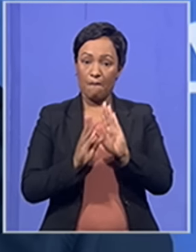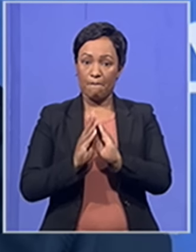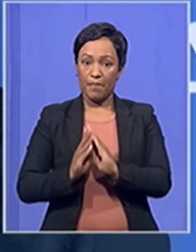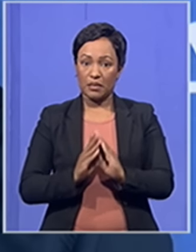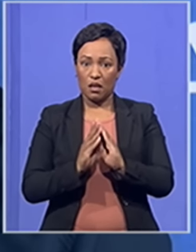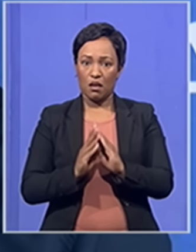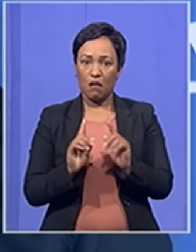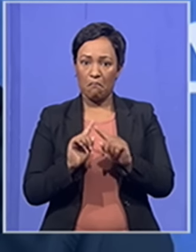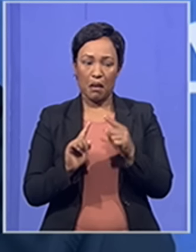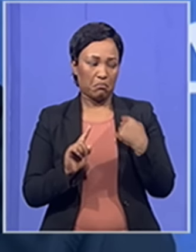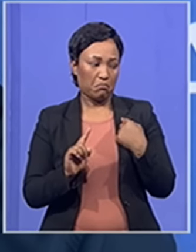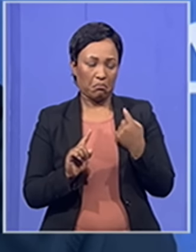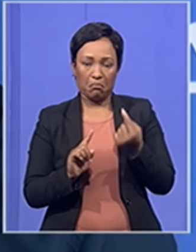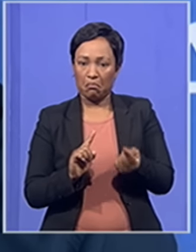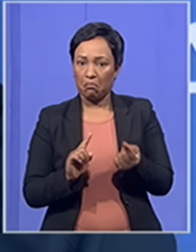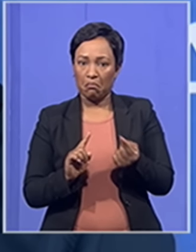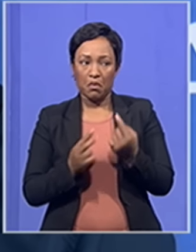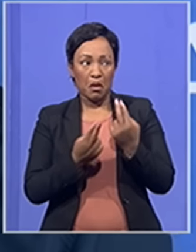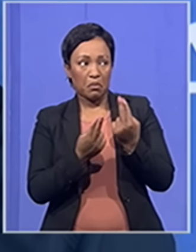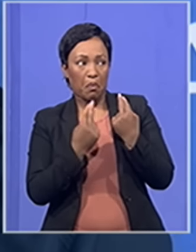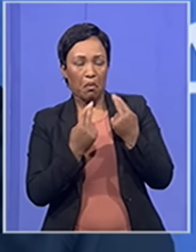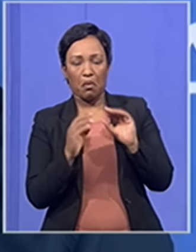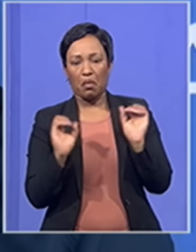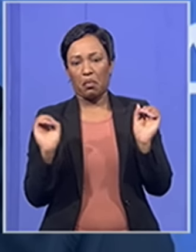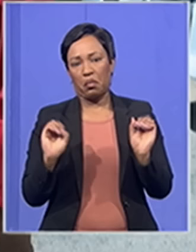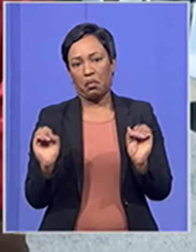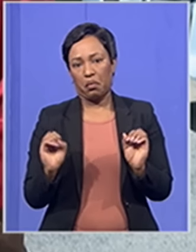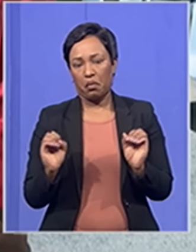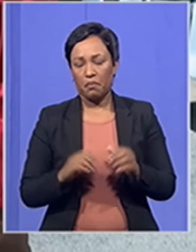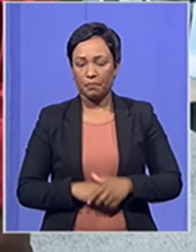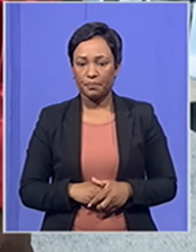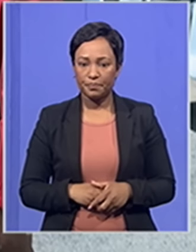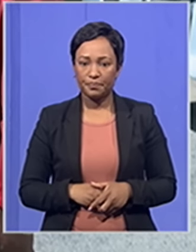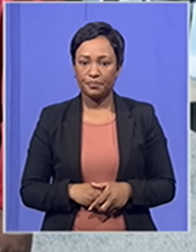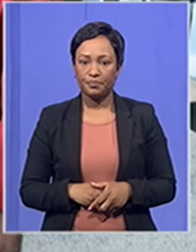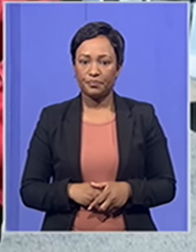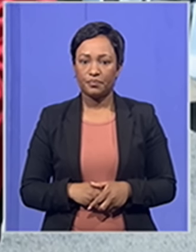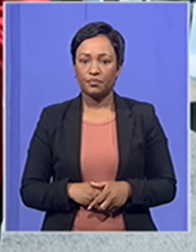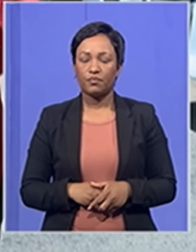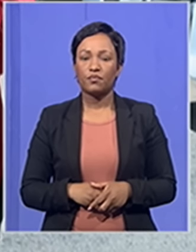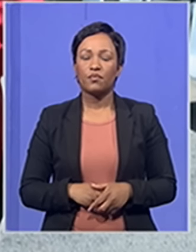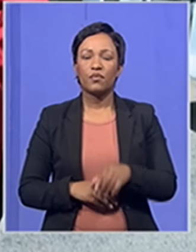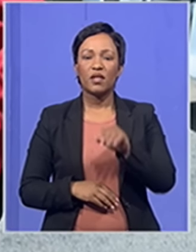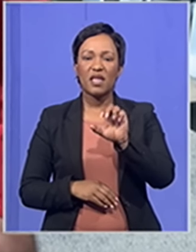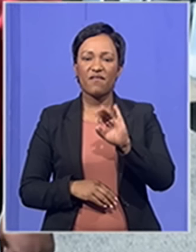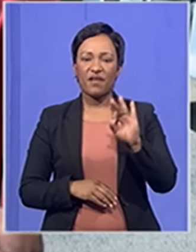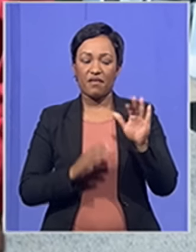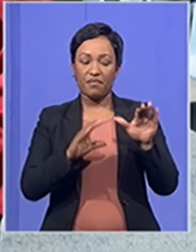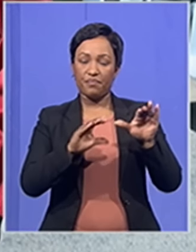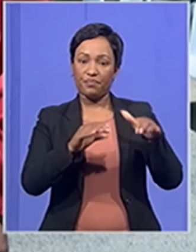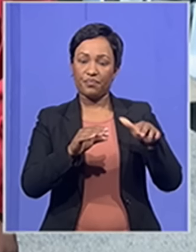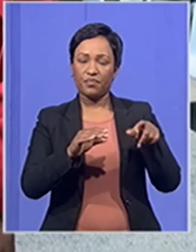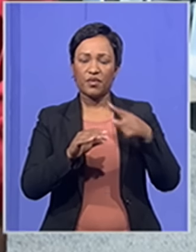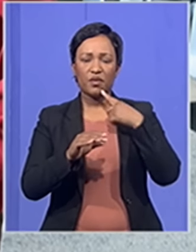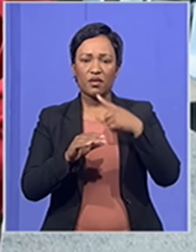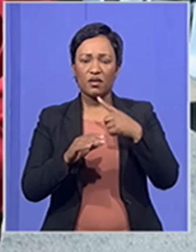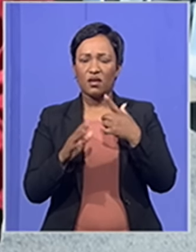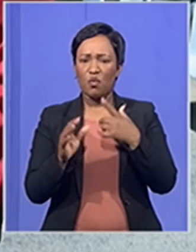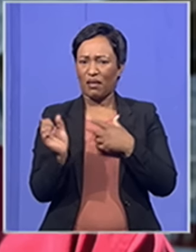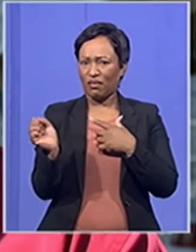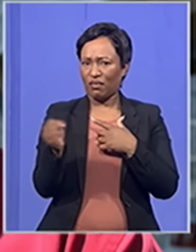not received a written response to that request. Ho sa le jwalo Moga wa EFF o re o latola ho thongwa